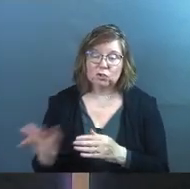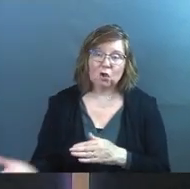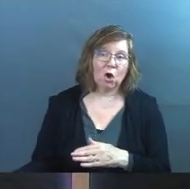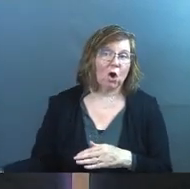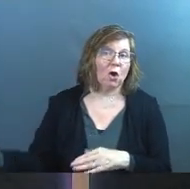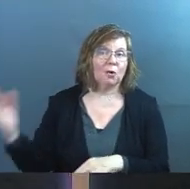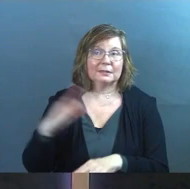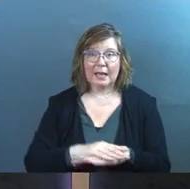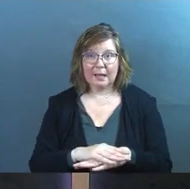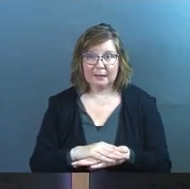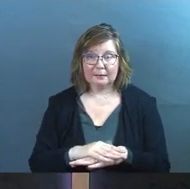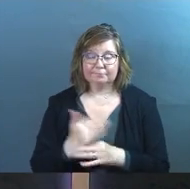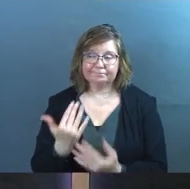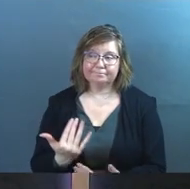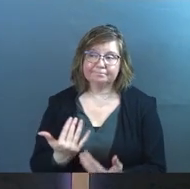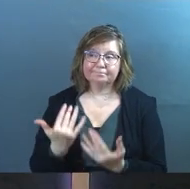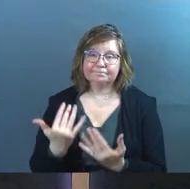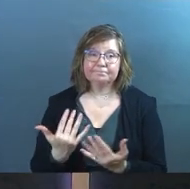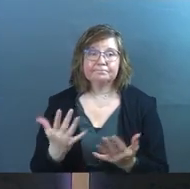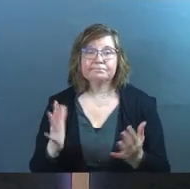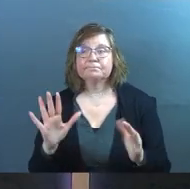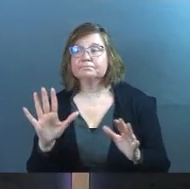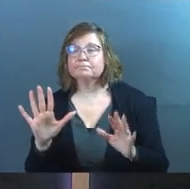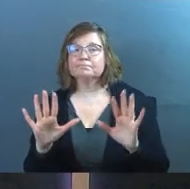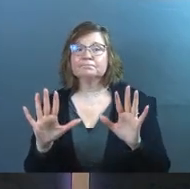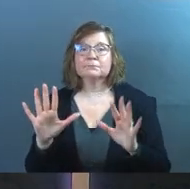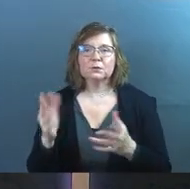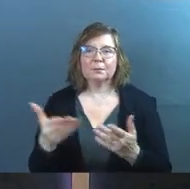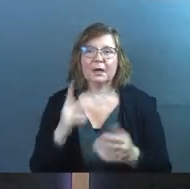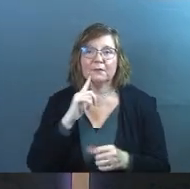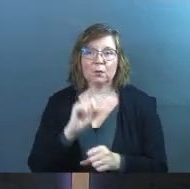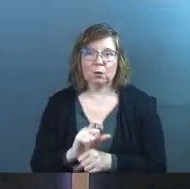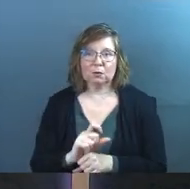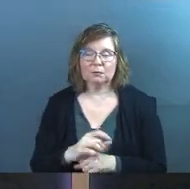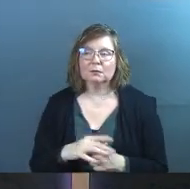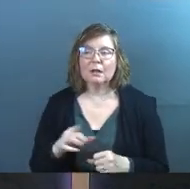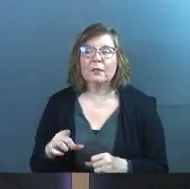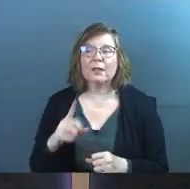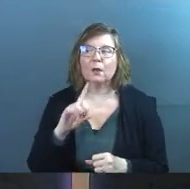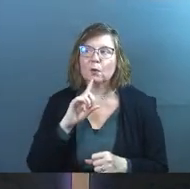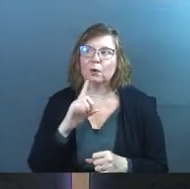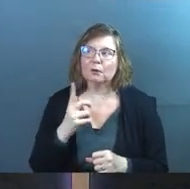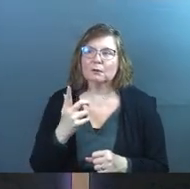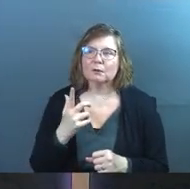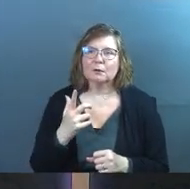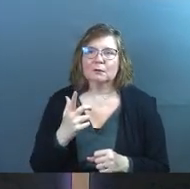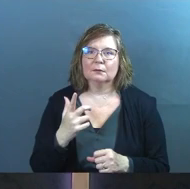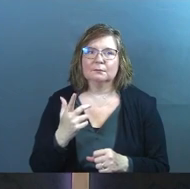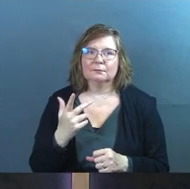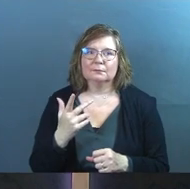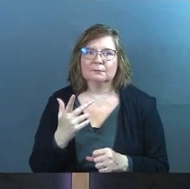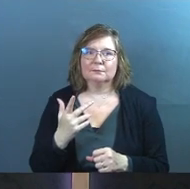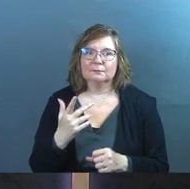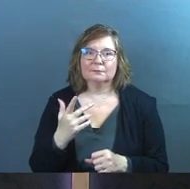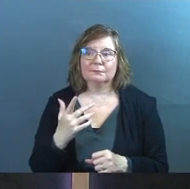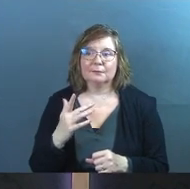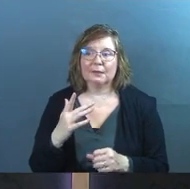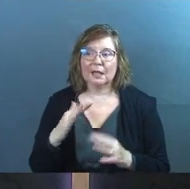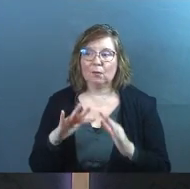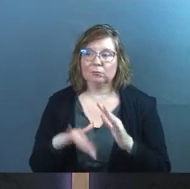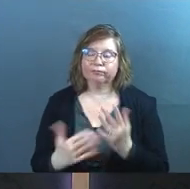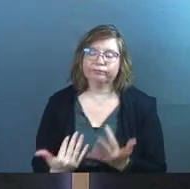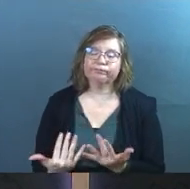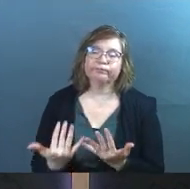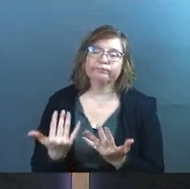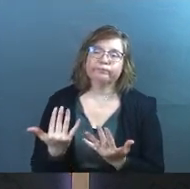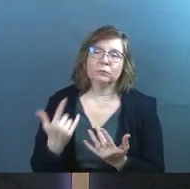all day long, right? All day long to be hired for work. They were, you know, bottom of the totem pole. They were down here